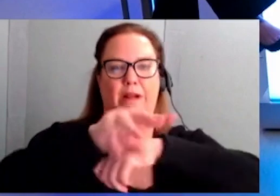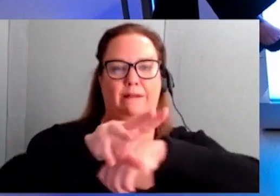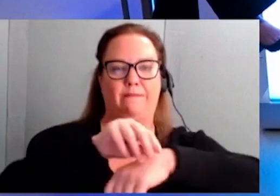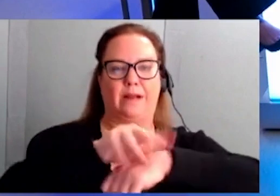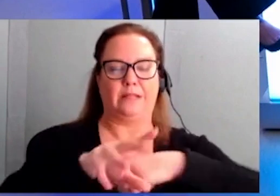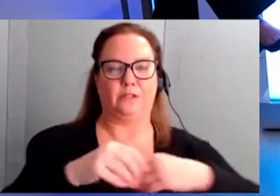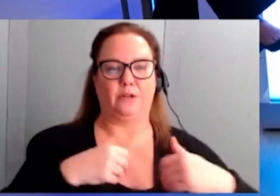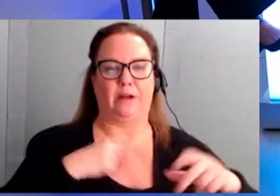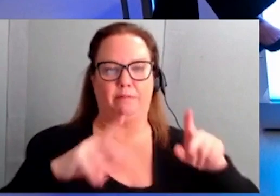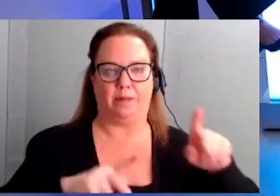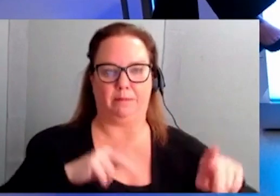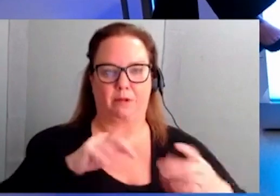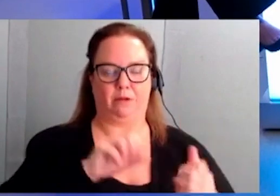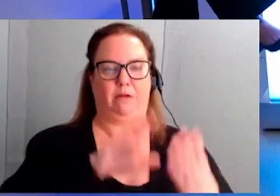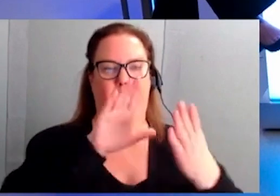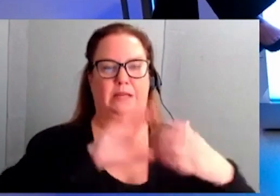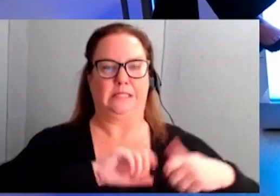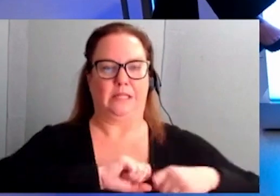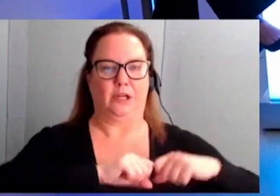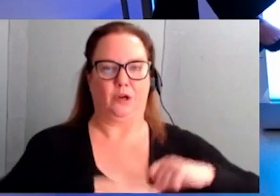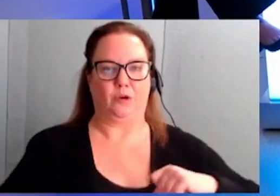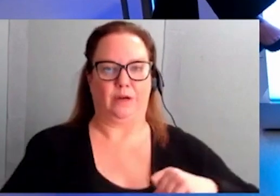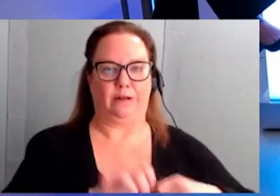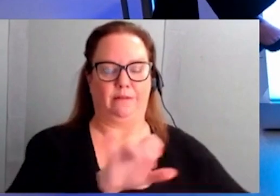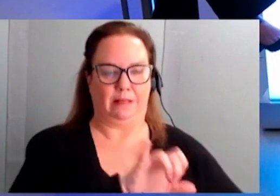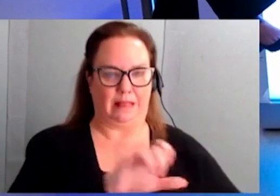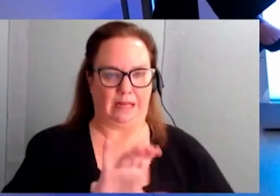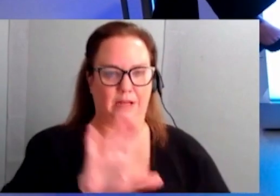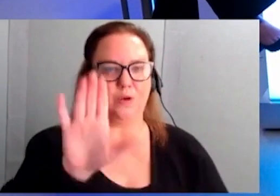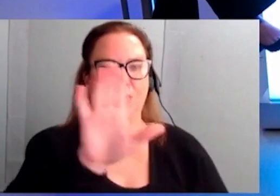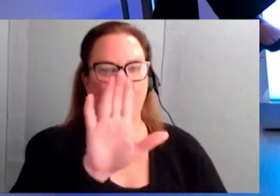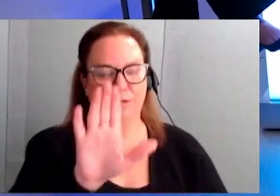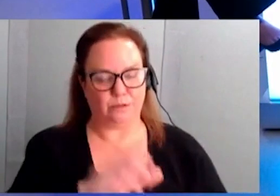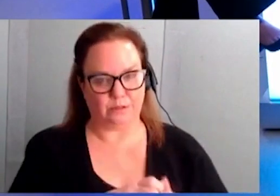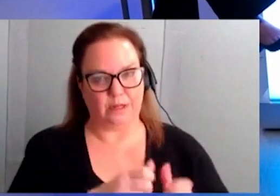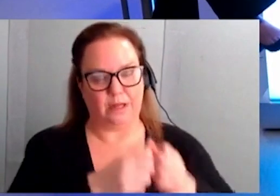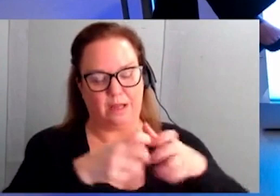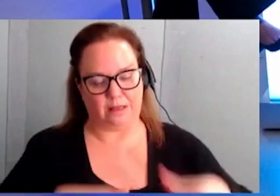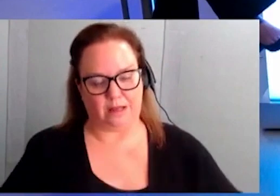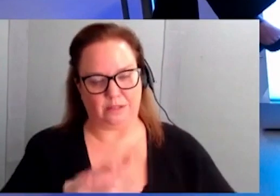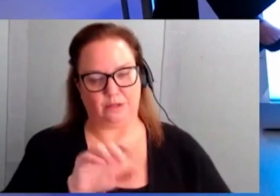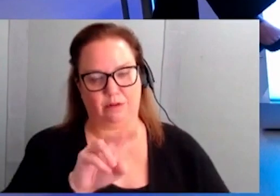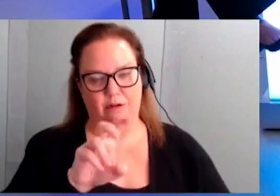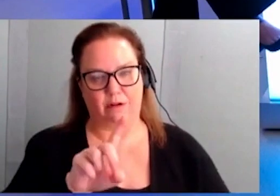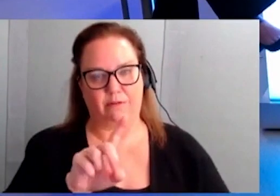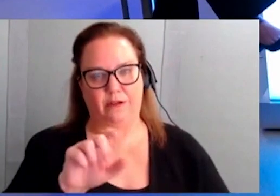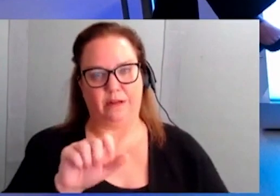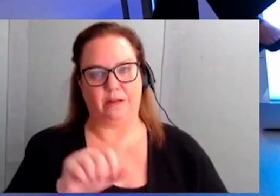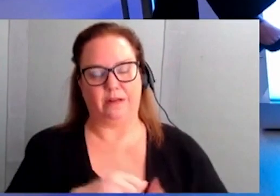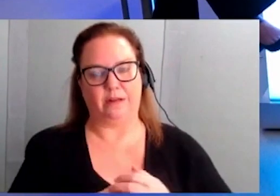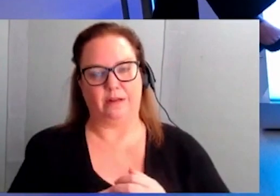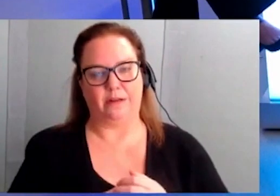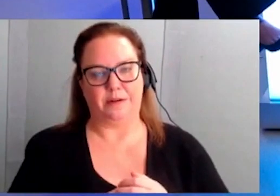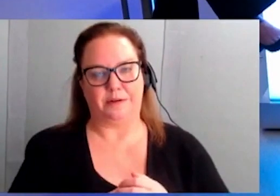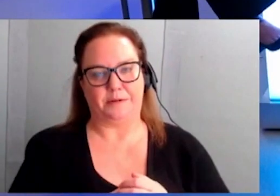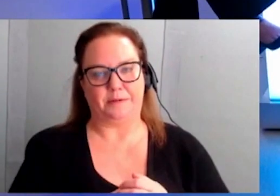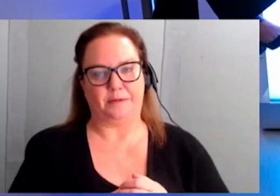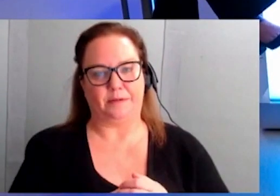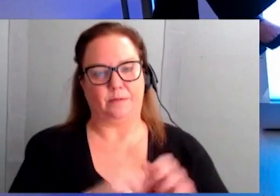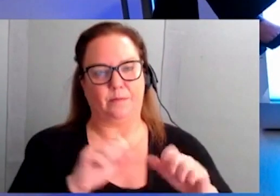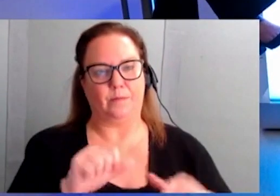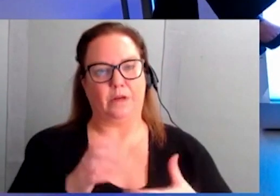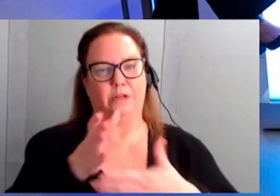people who are facing grief like yours, certainly a loss during COVID, somebody of COVID? What could you share,